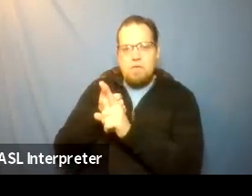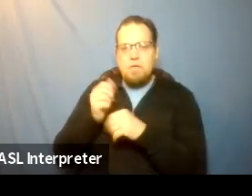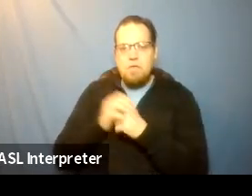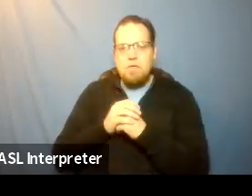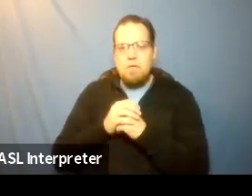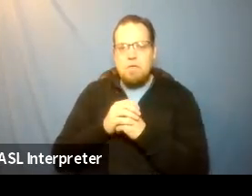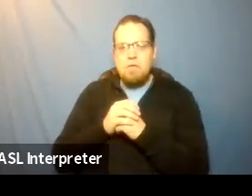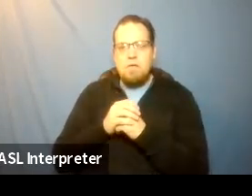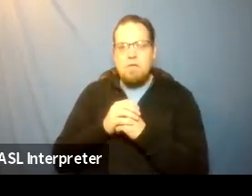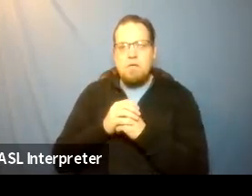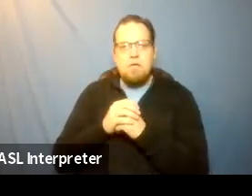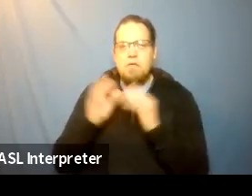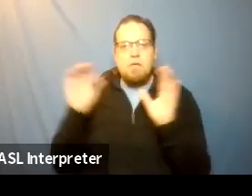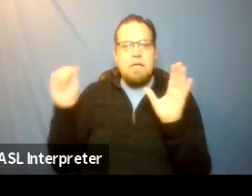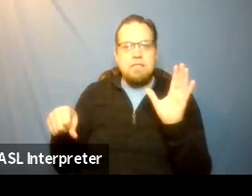That's for yes.